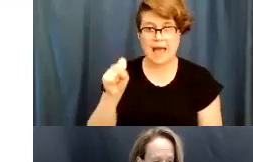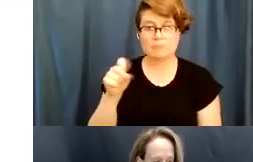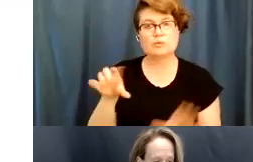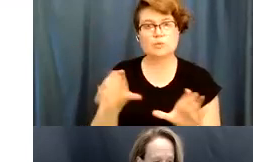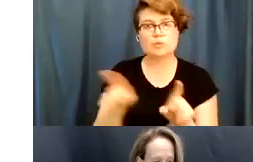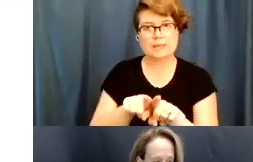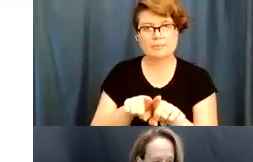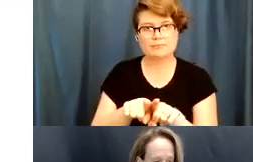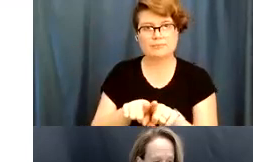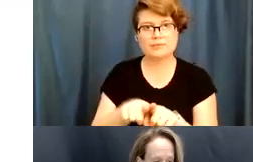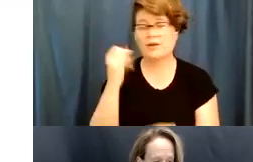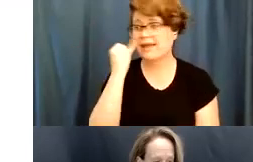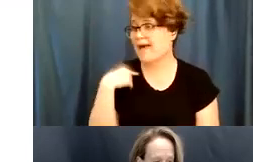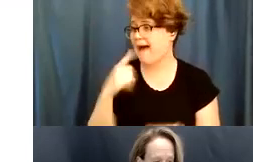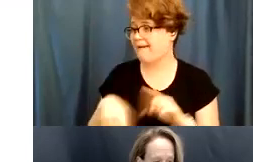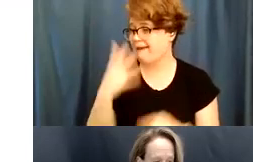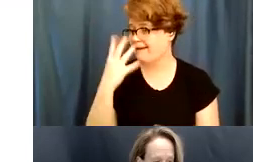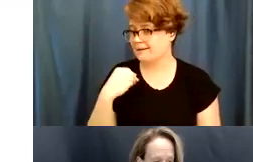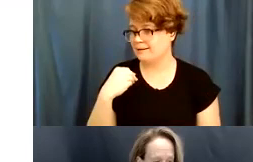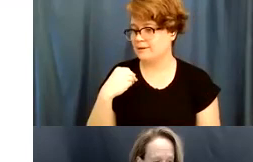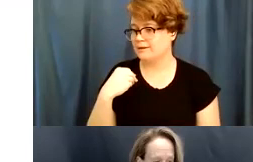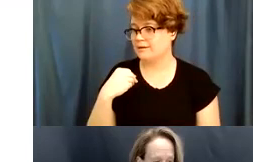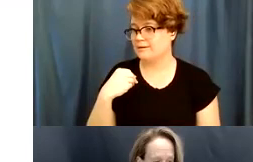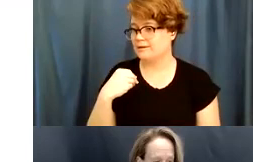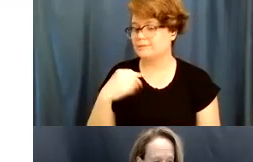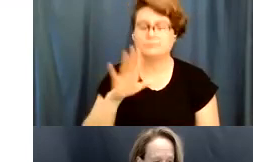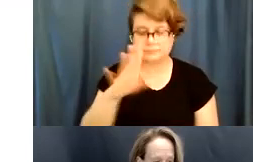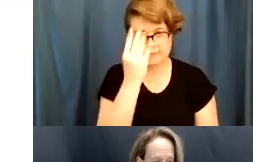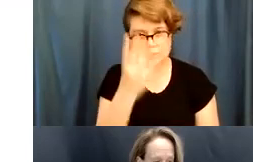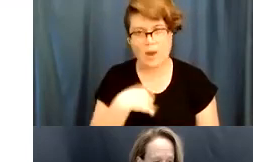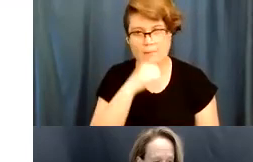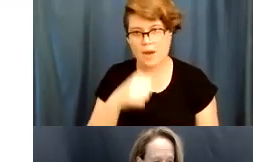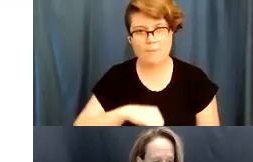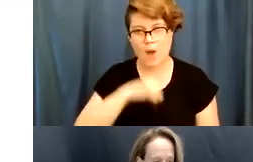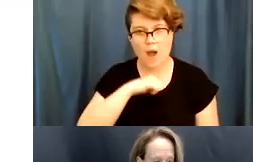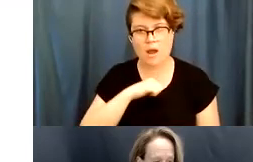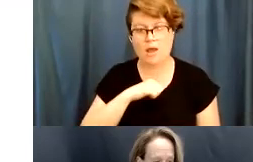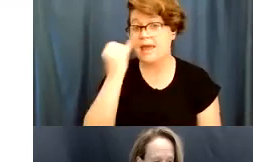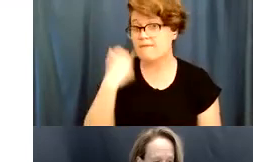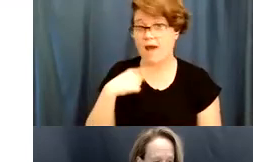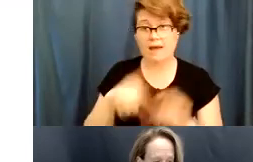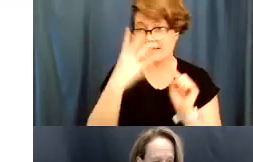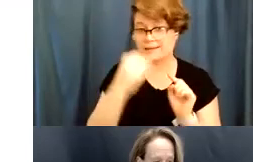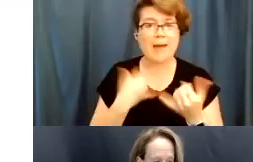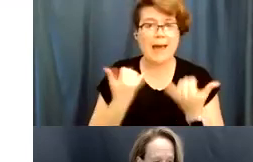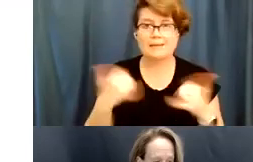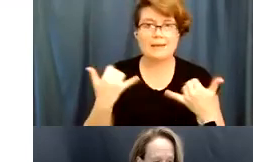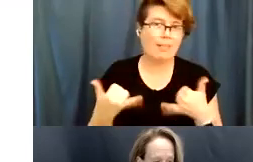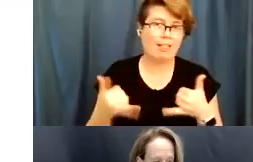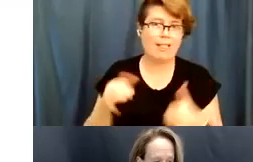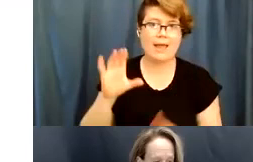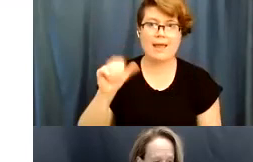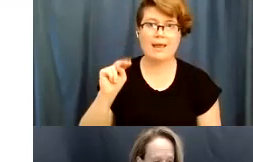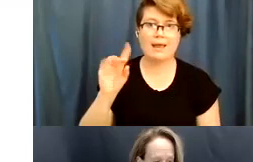can't sleep, yeah, this is not a proud moment, but I'm still playing Candy Crush. And just recently, 2 weeks ago,